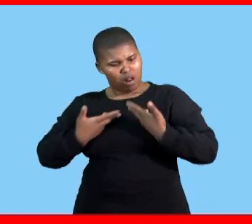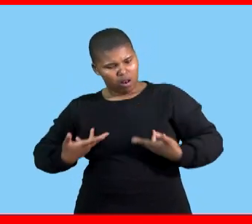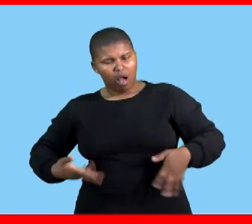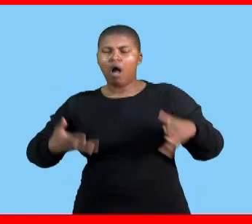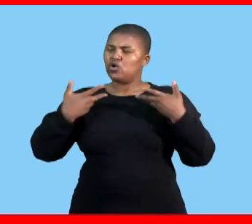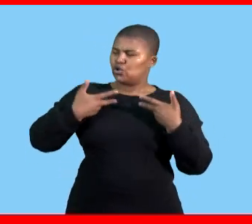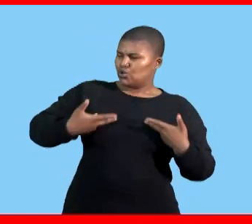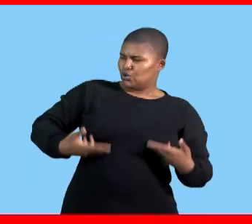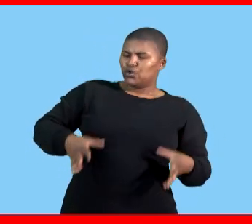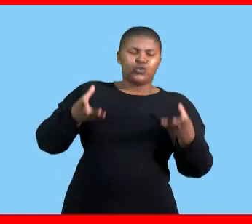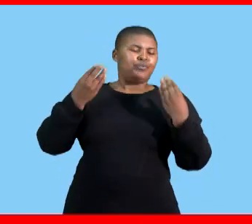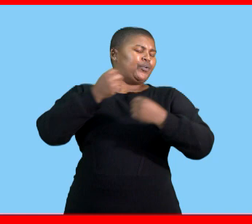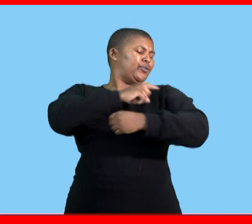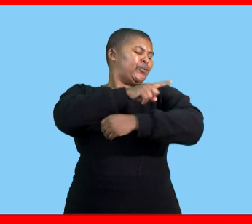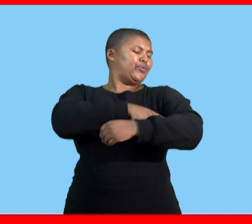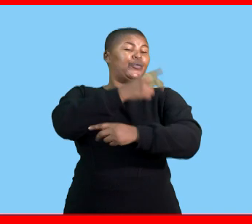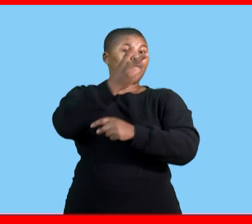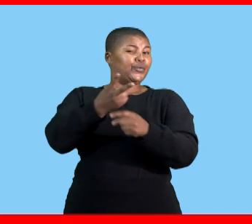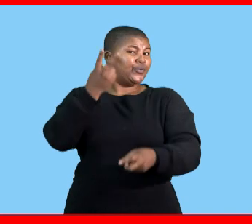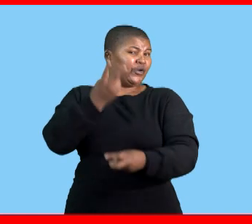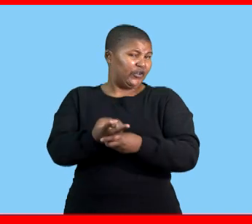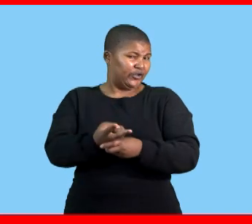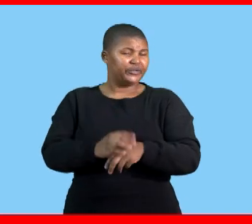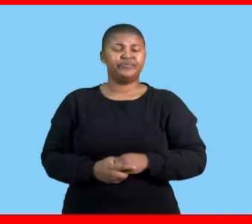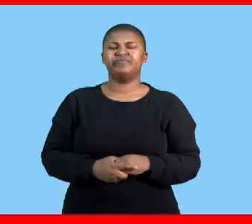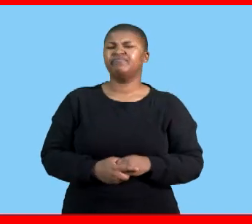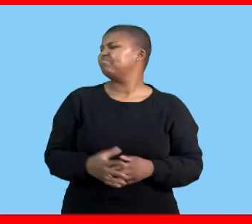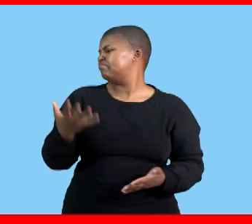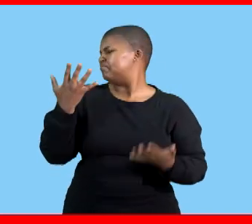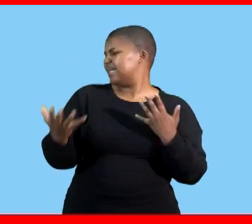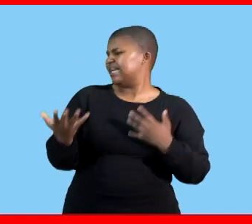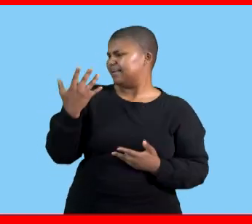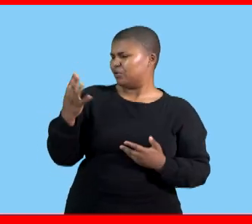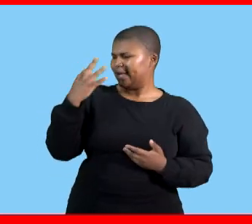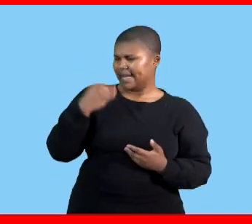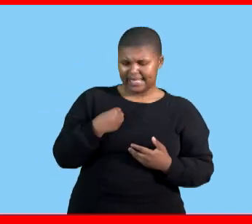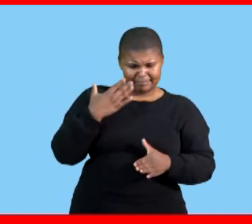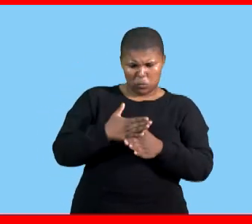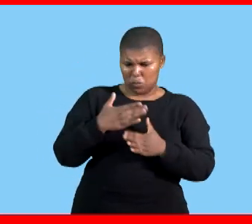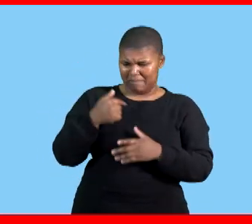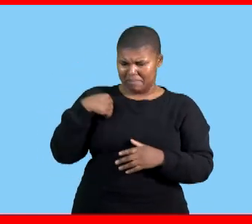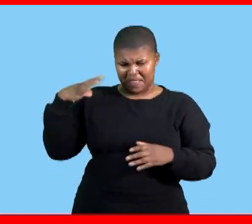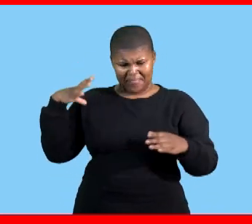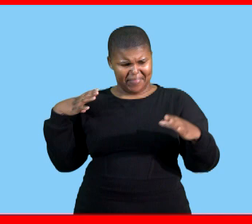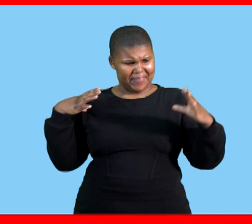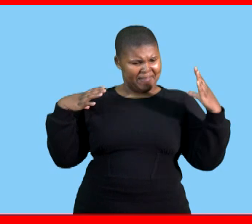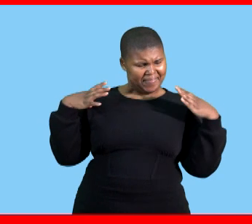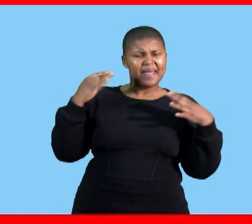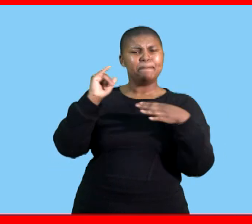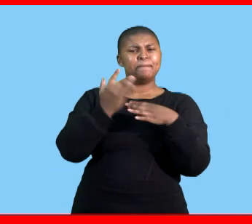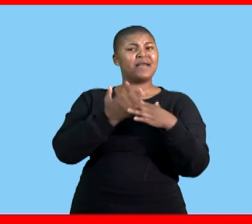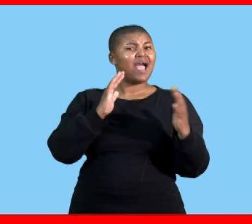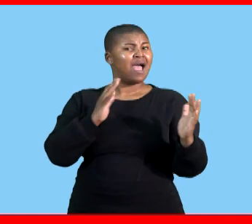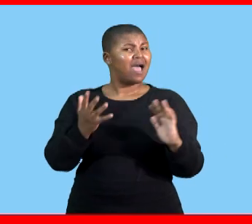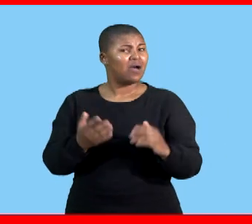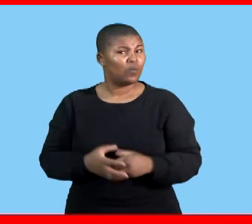might ask yourself, how is it that we can take regular breaks when there's so much work to do? Remember that